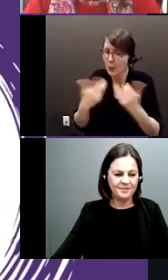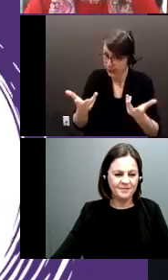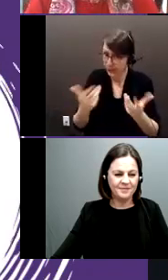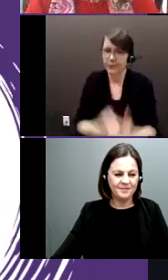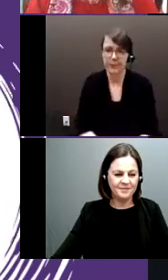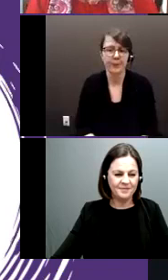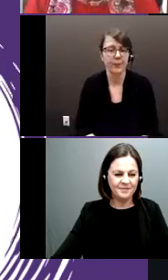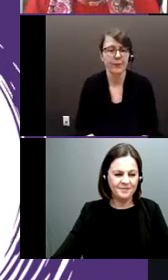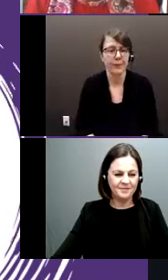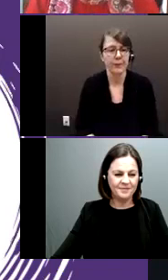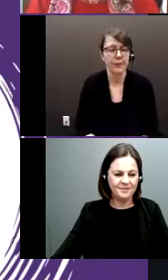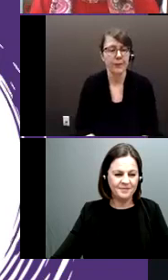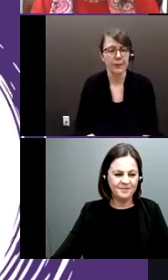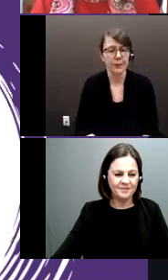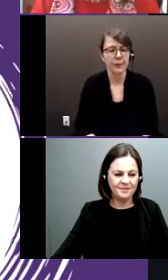You know, I think